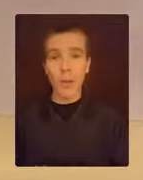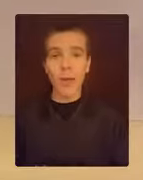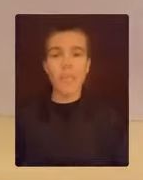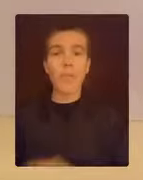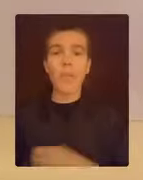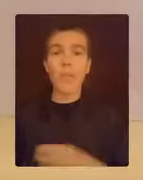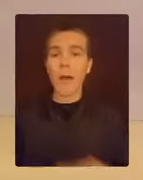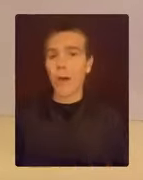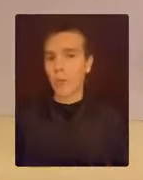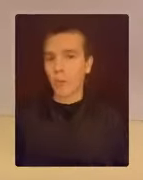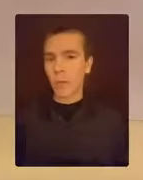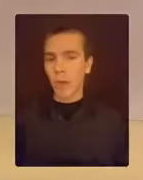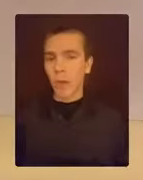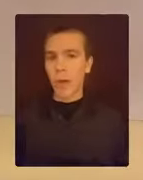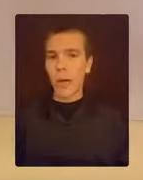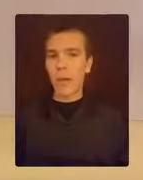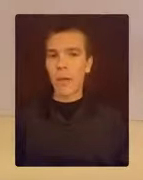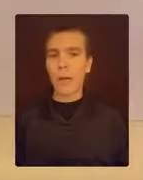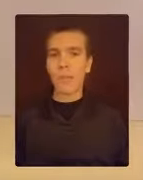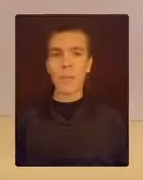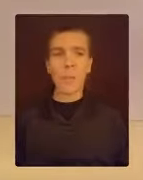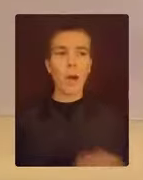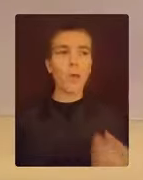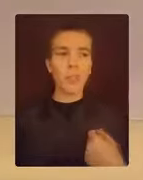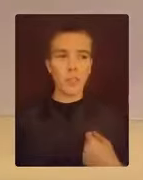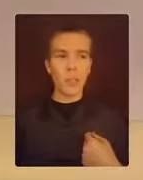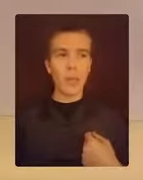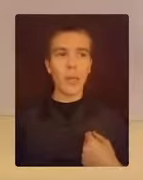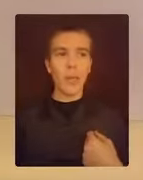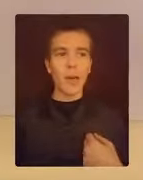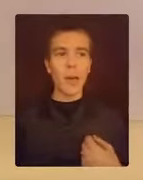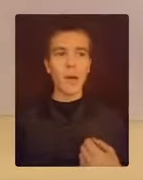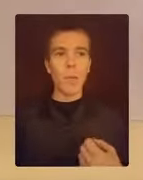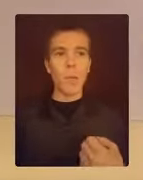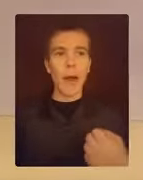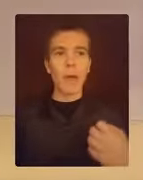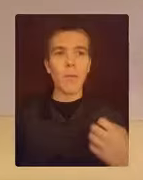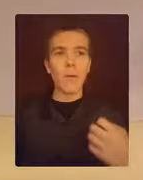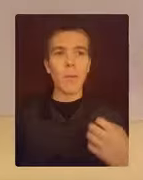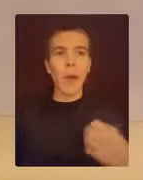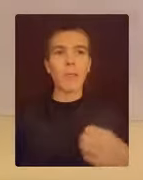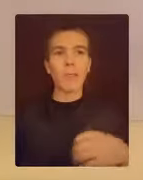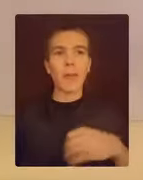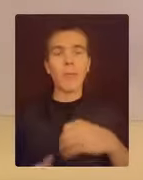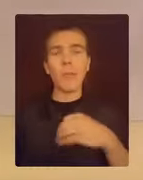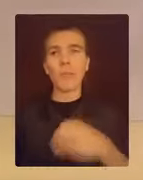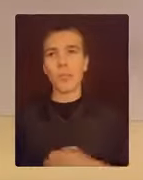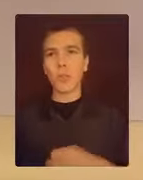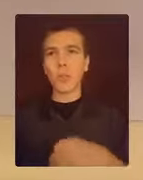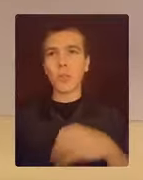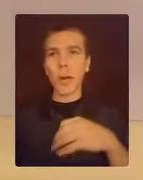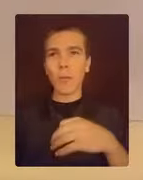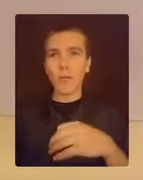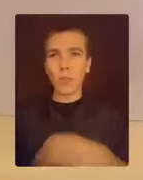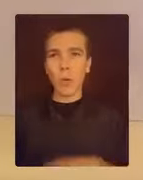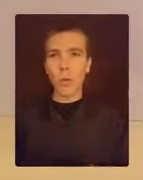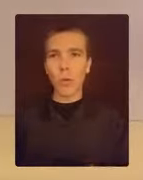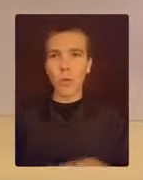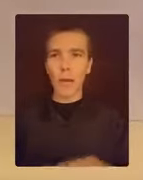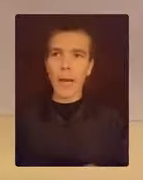IQ is even more valuable. Because personally, when I was in elementary school, I